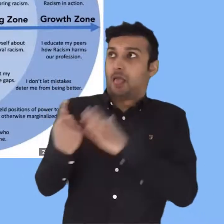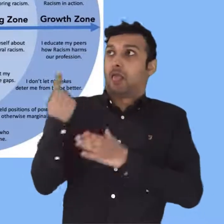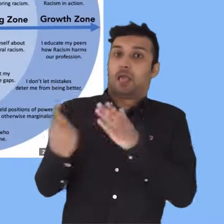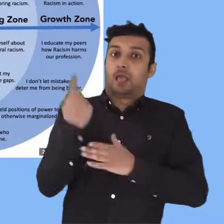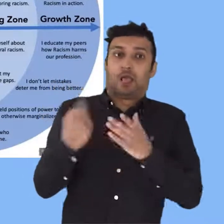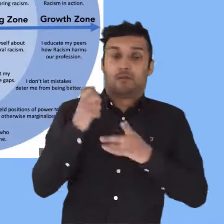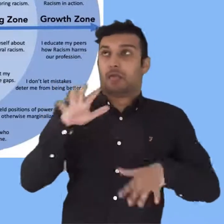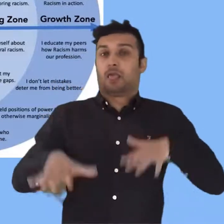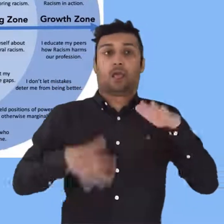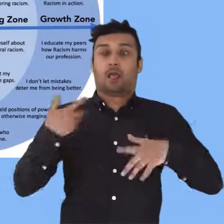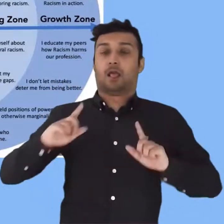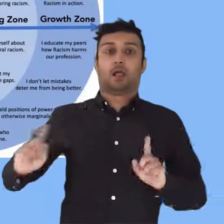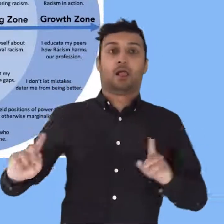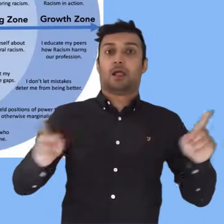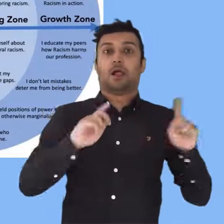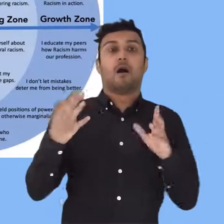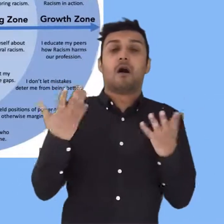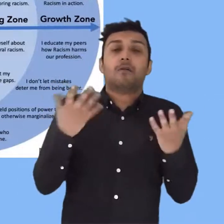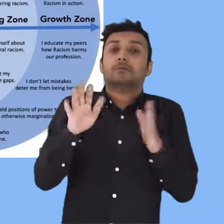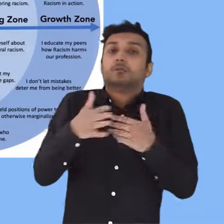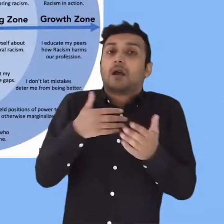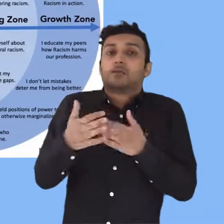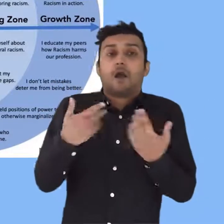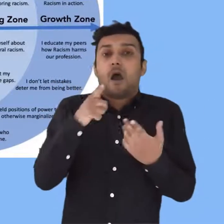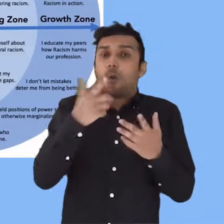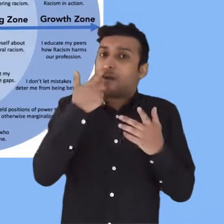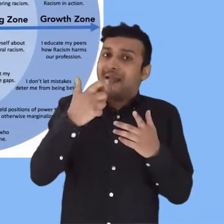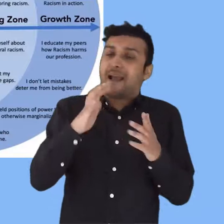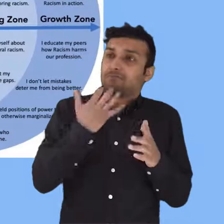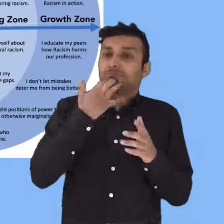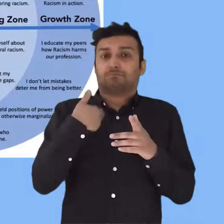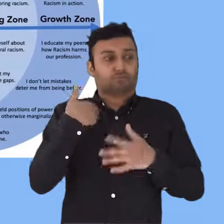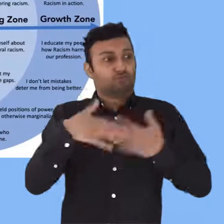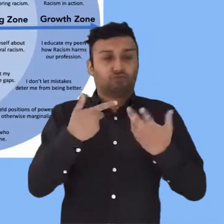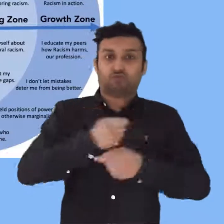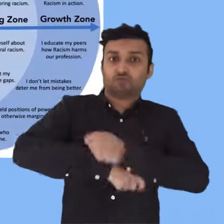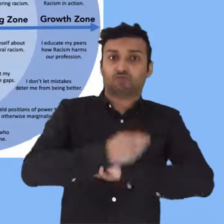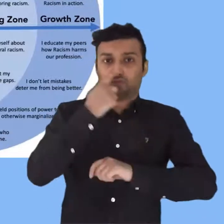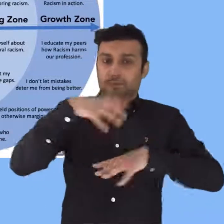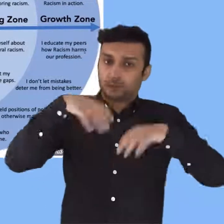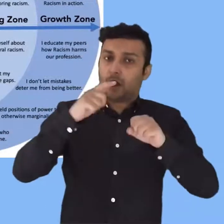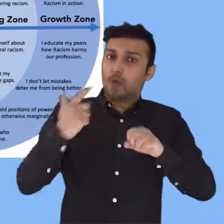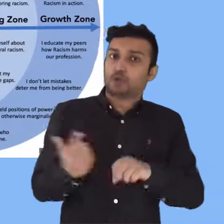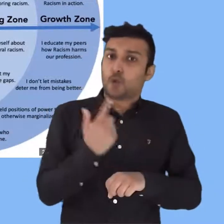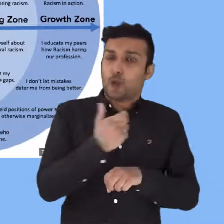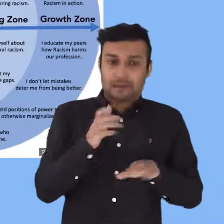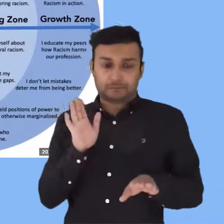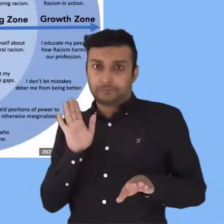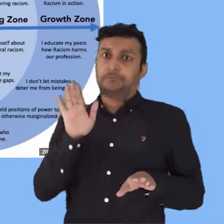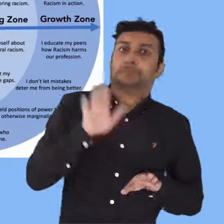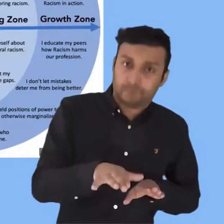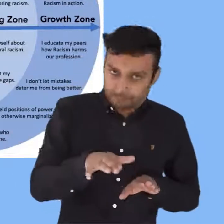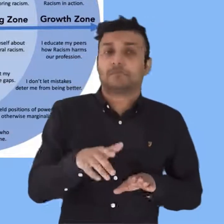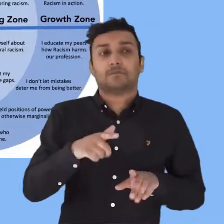to stop you from starting on this journey. So let's learn together, and we can make our